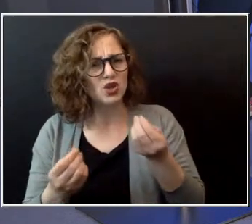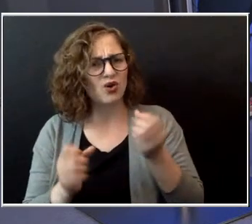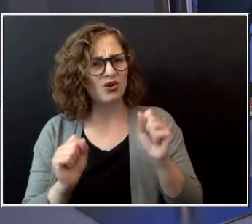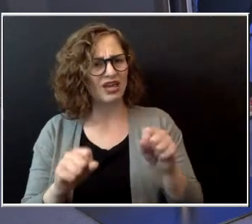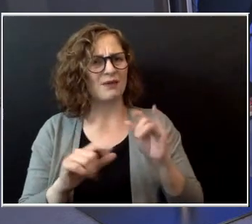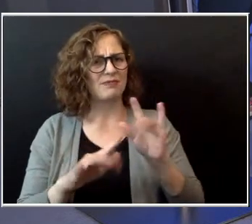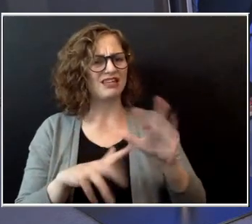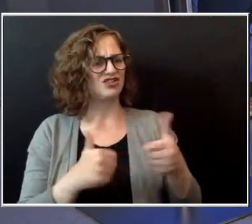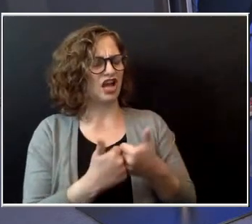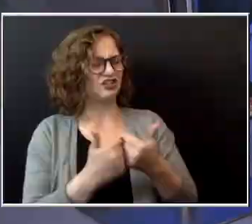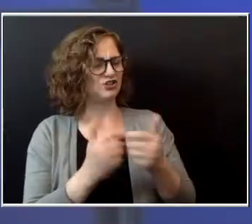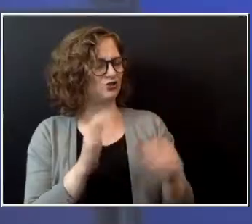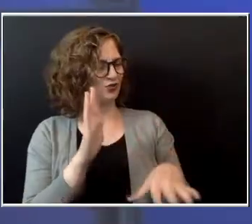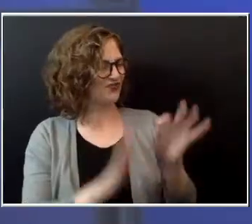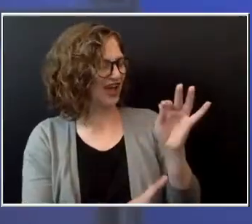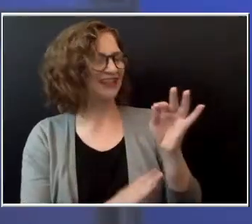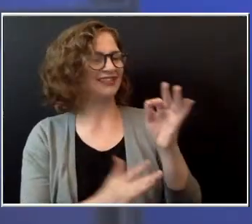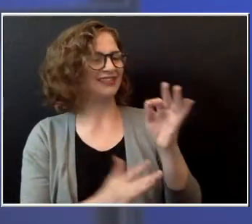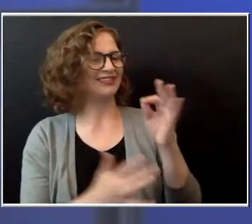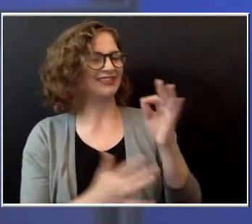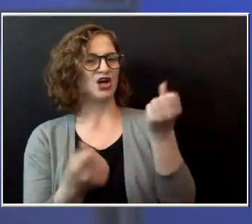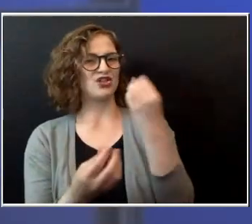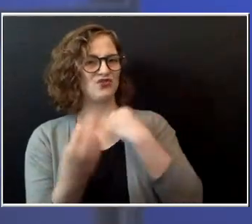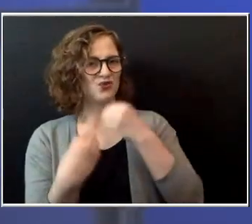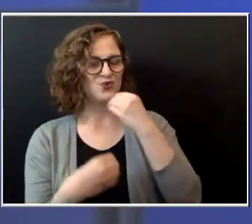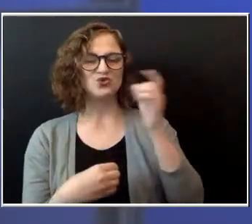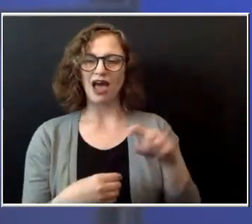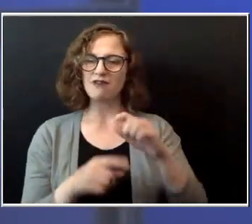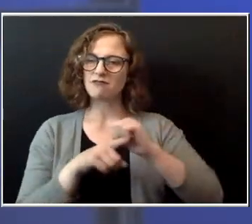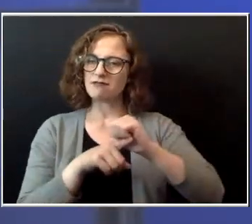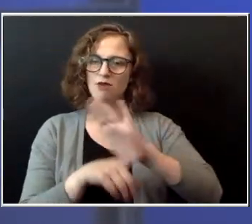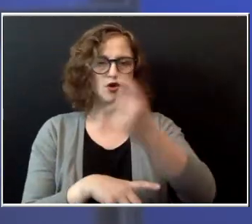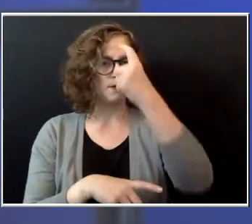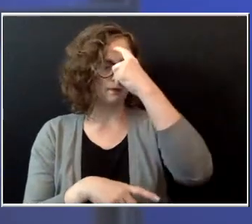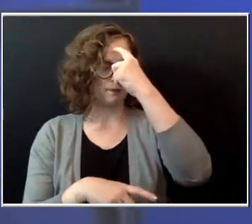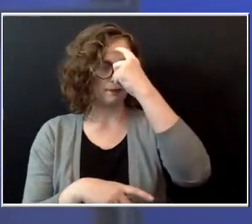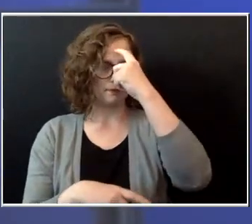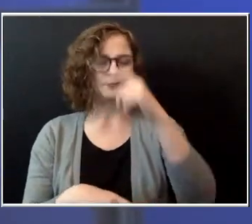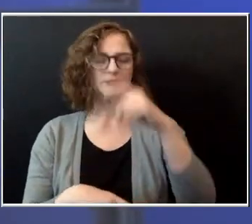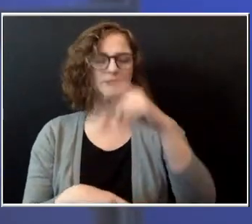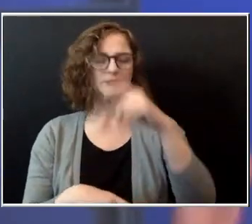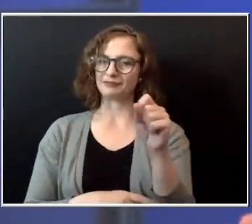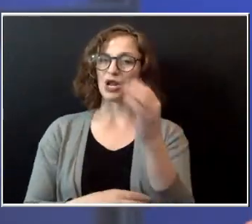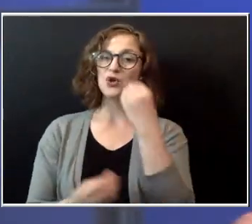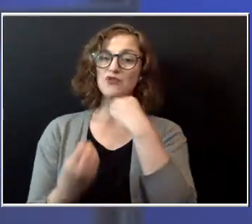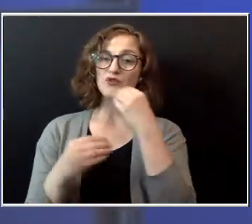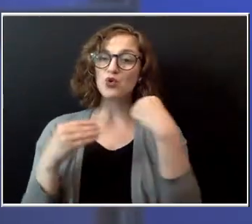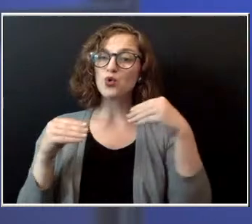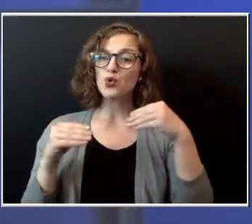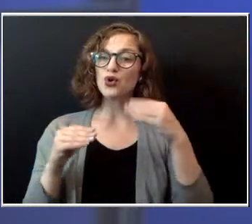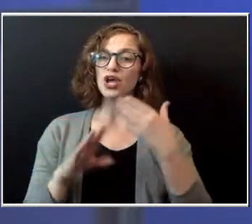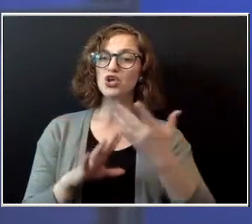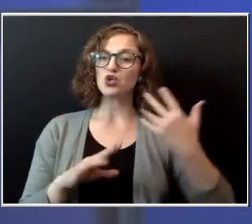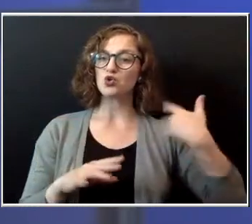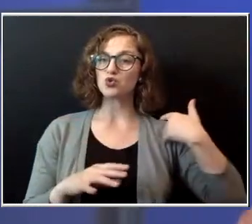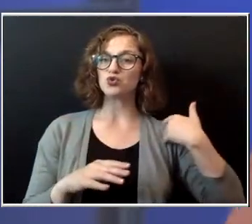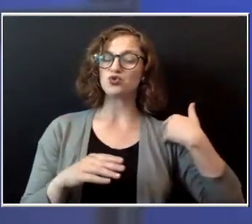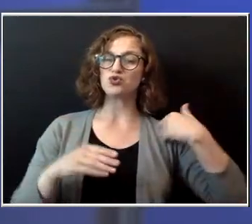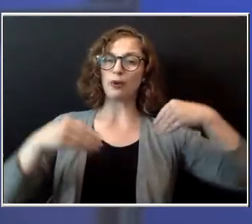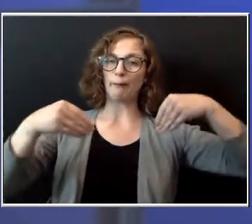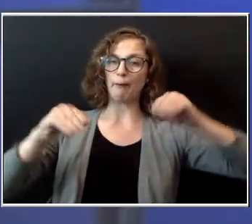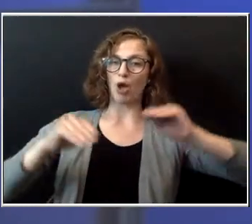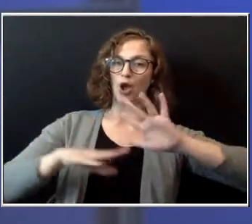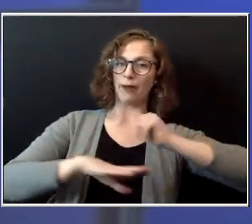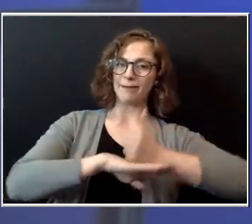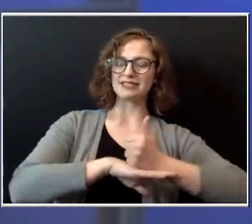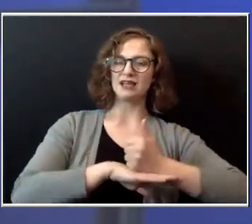Yes, absolutely. And the food industry used to market based on portion size. And then some documentaries came out. I don't know if you guys remember that.